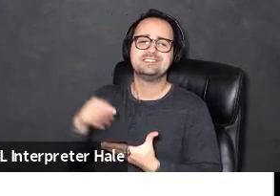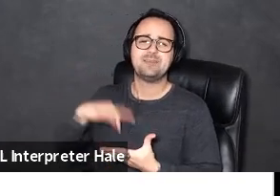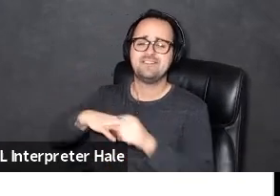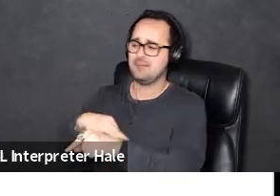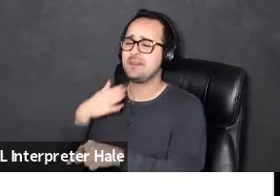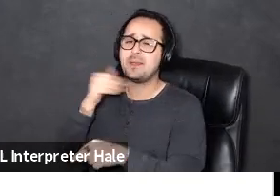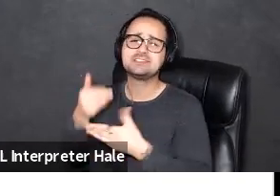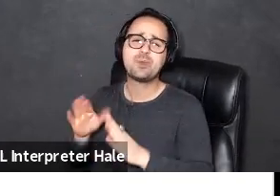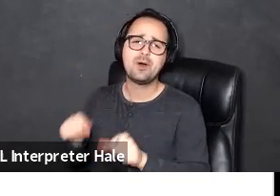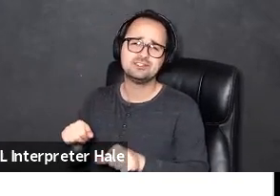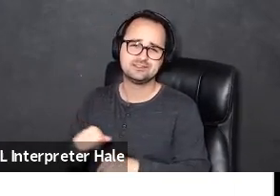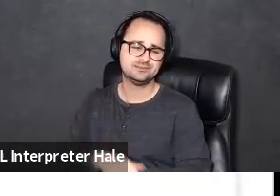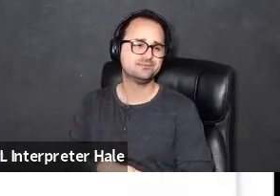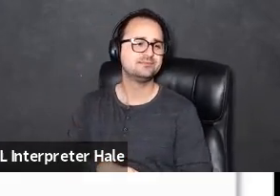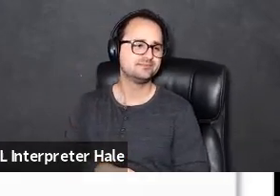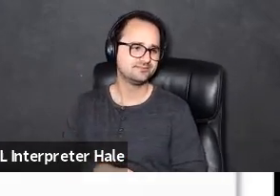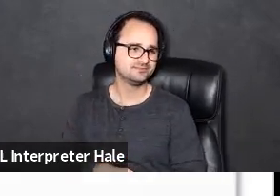possible.